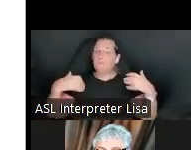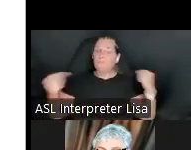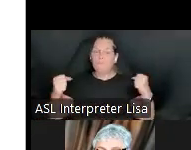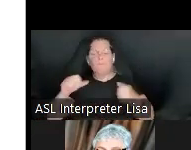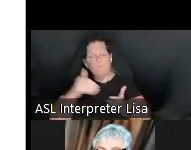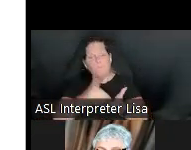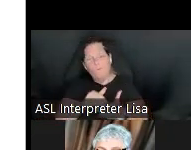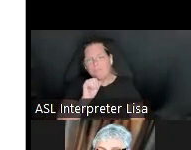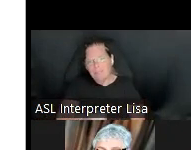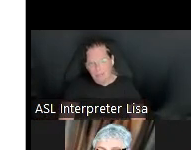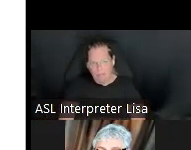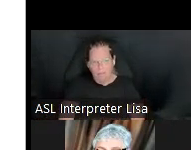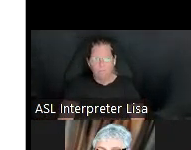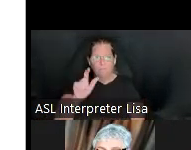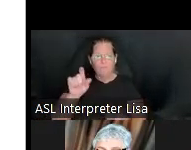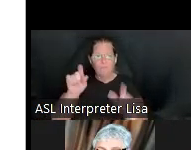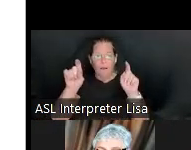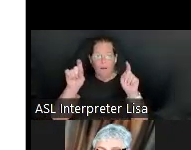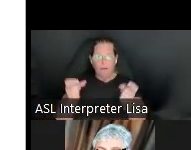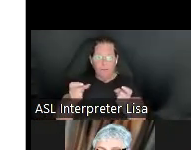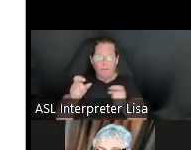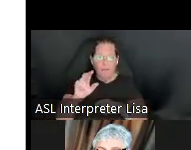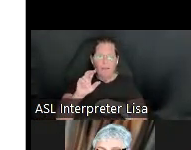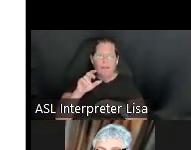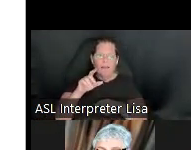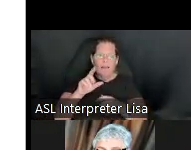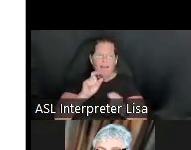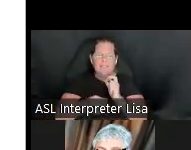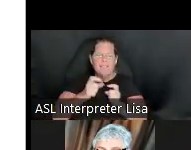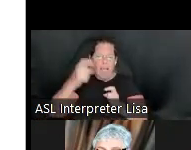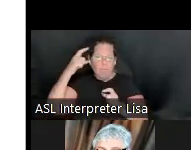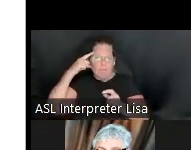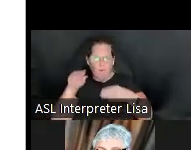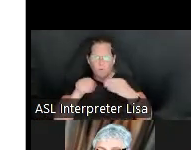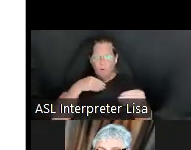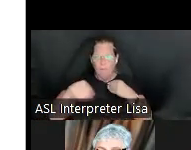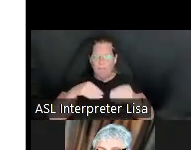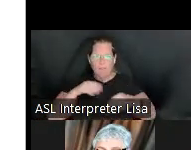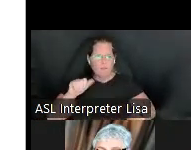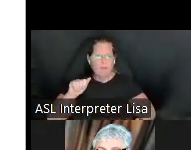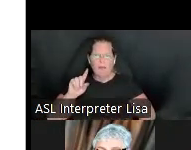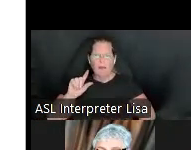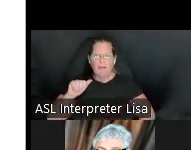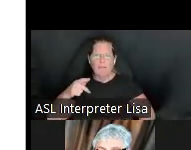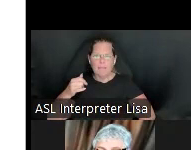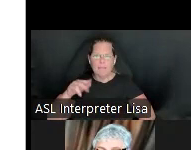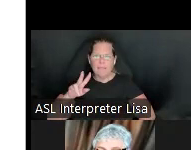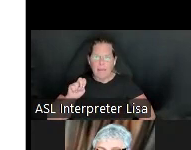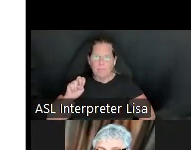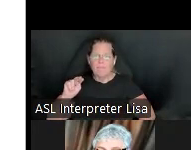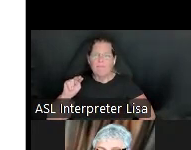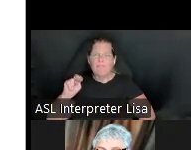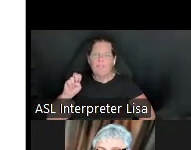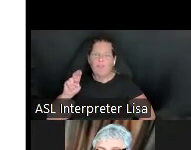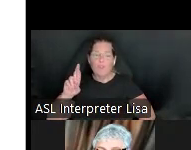in parentheses, adaptive neuroplasticity, I thought I would define a little better for you, can be defined